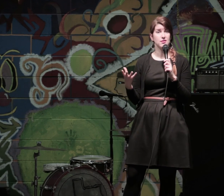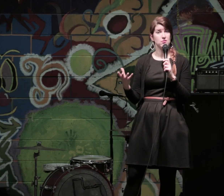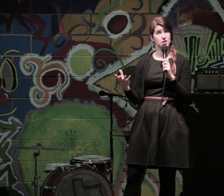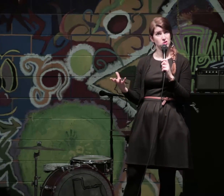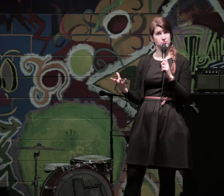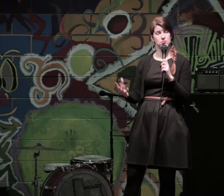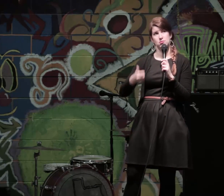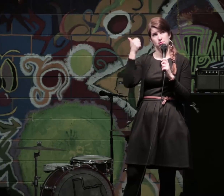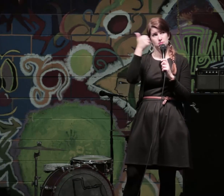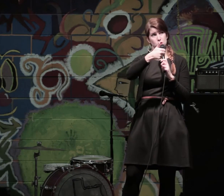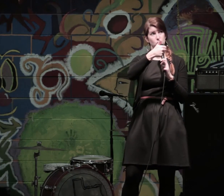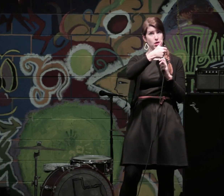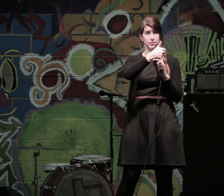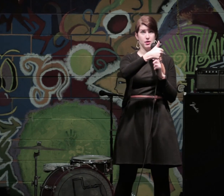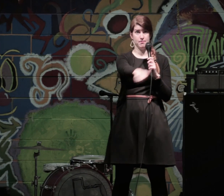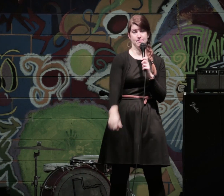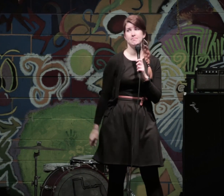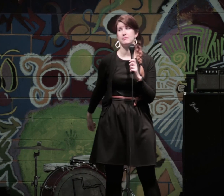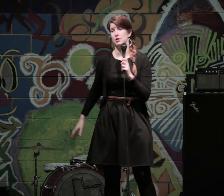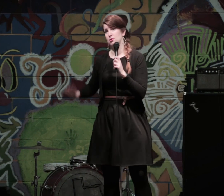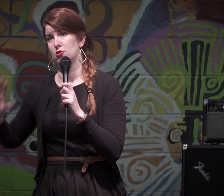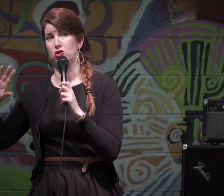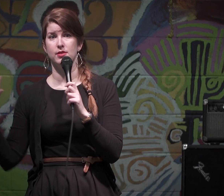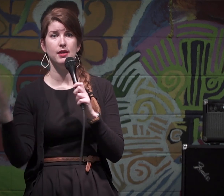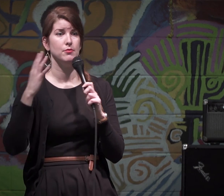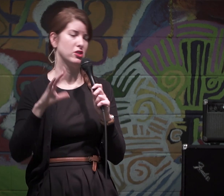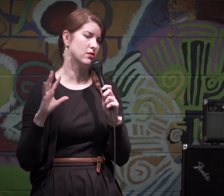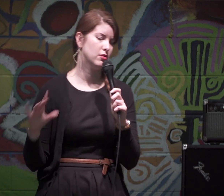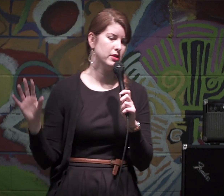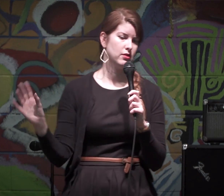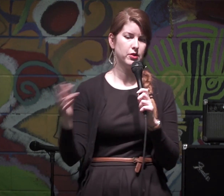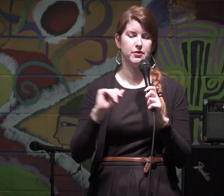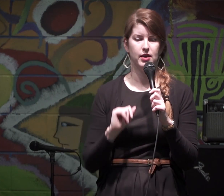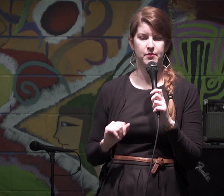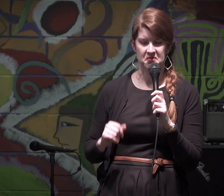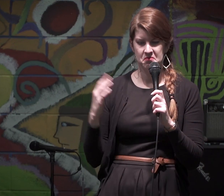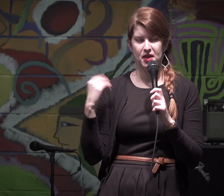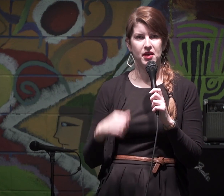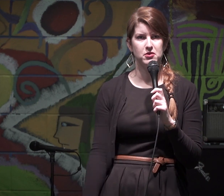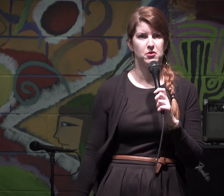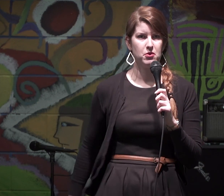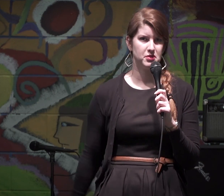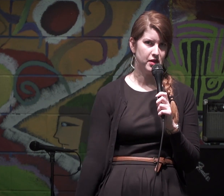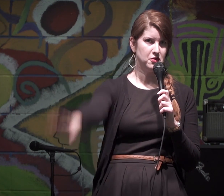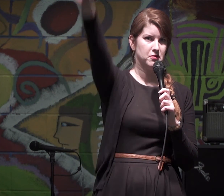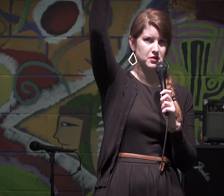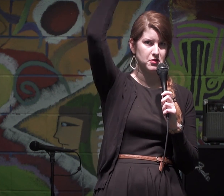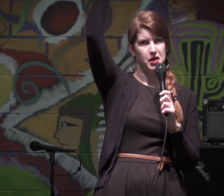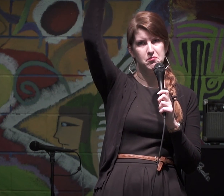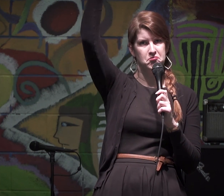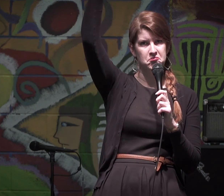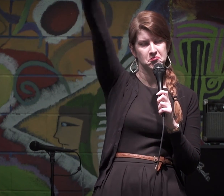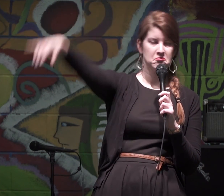called Sex and Religion. Cool, I'll be there. Shows up, she's interpreting, doing her thing. About an hour into the course, a deaf student